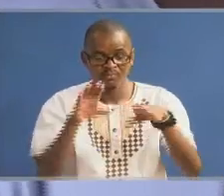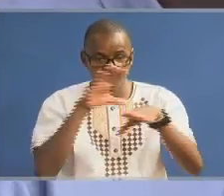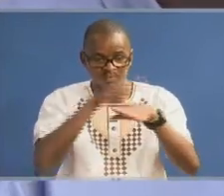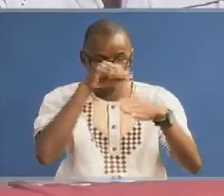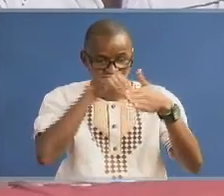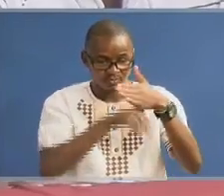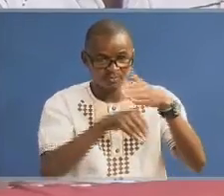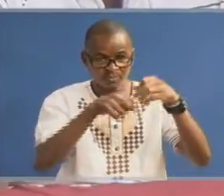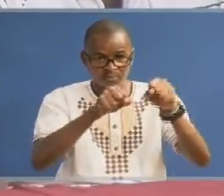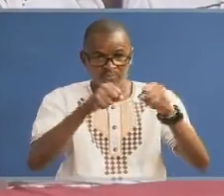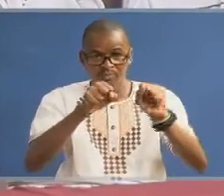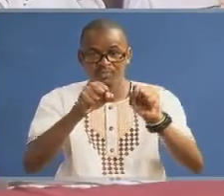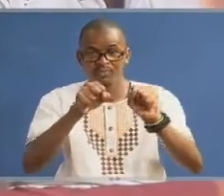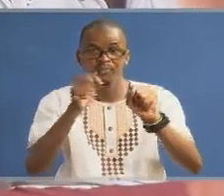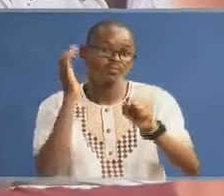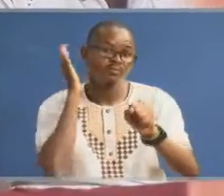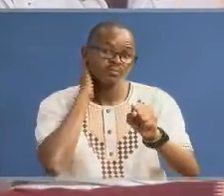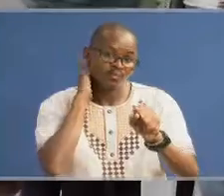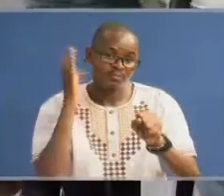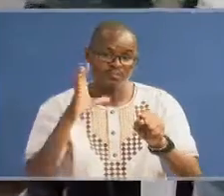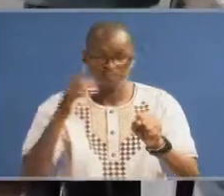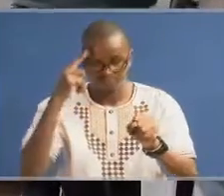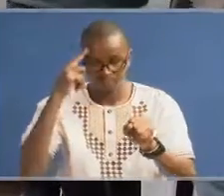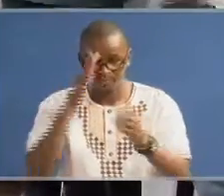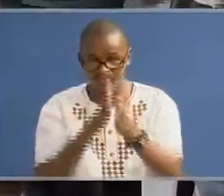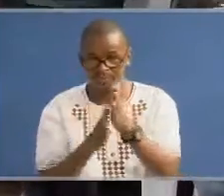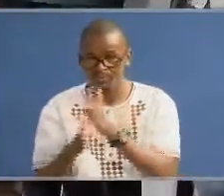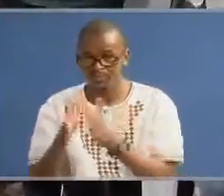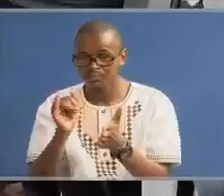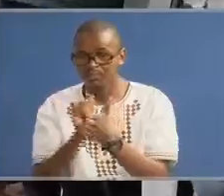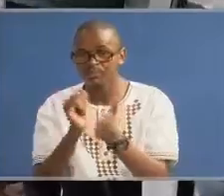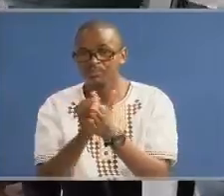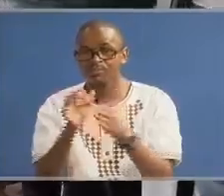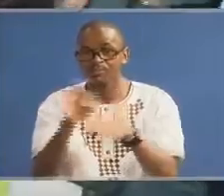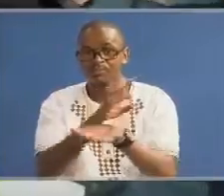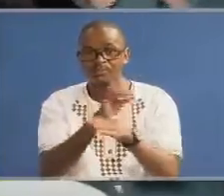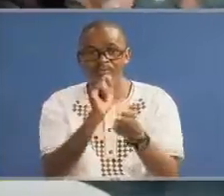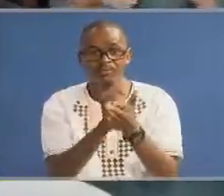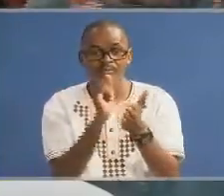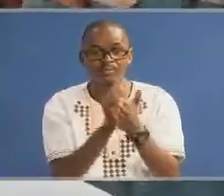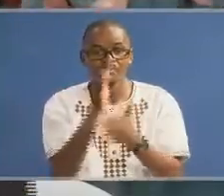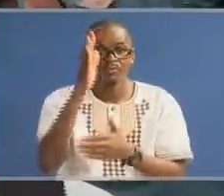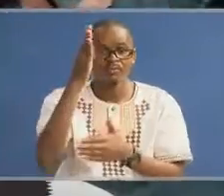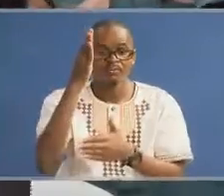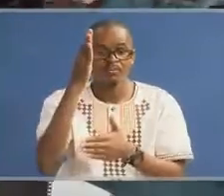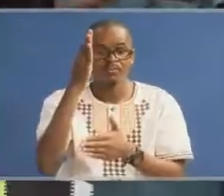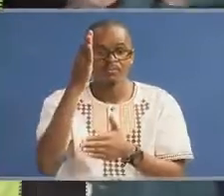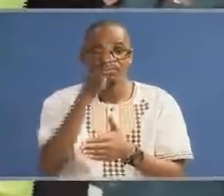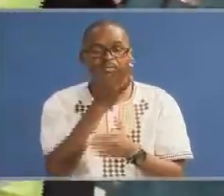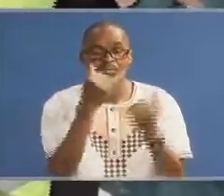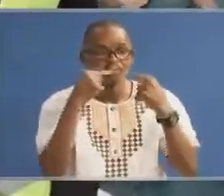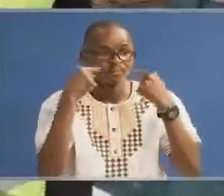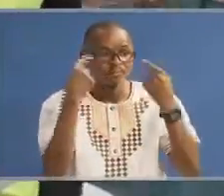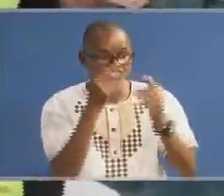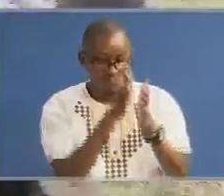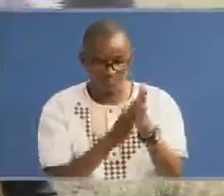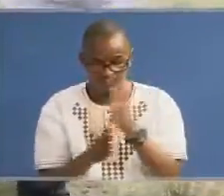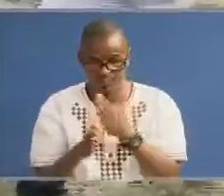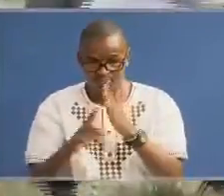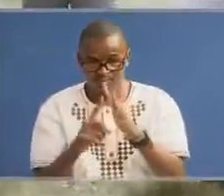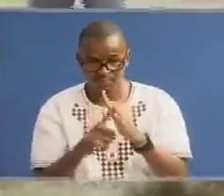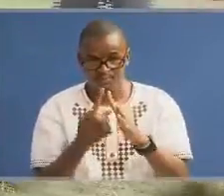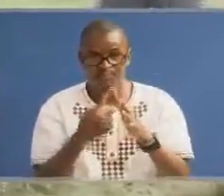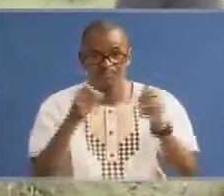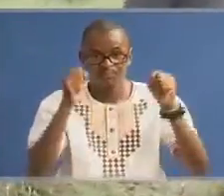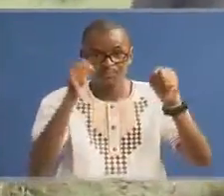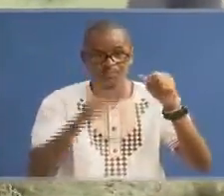access to Bodaboda industry, Murang’a County arranged for a community policing event that saw security agencies announce plans to initiate